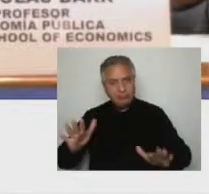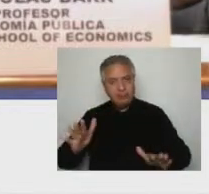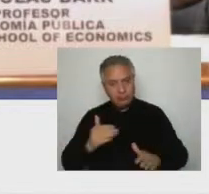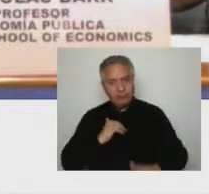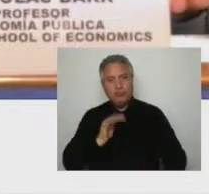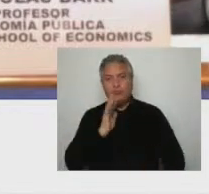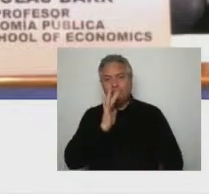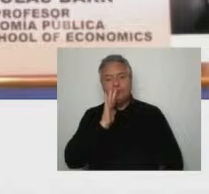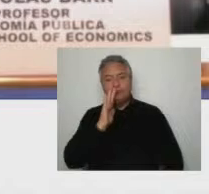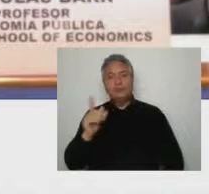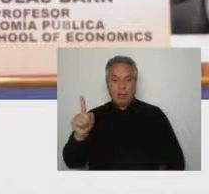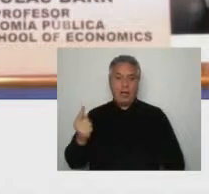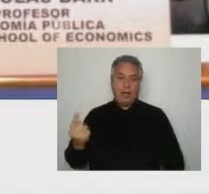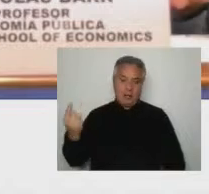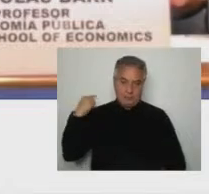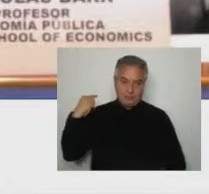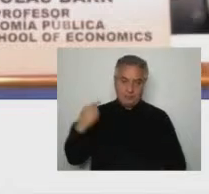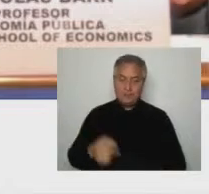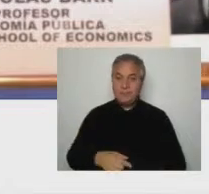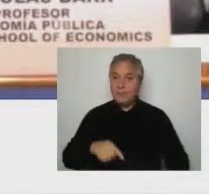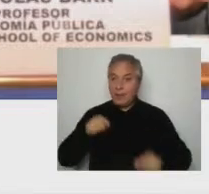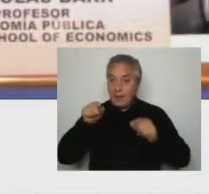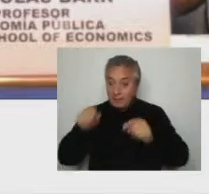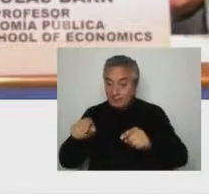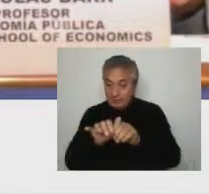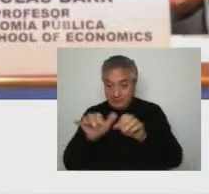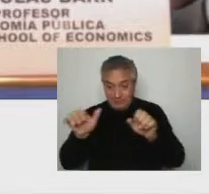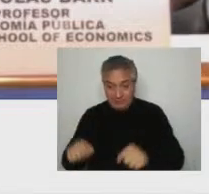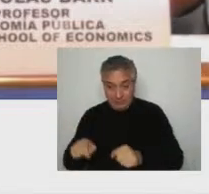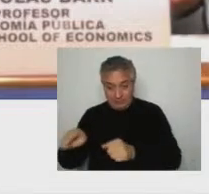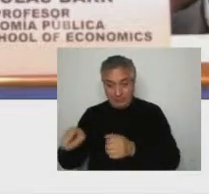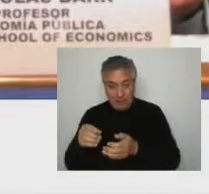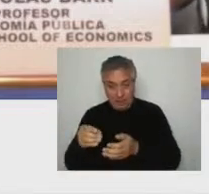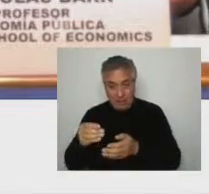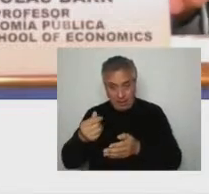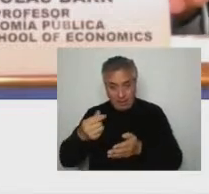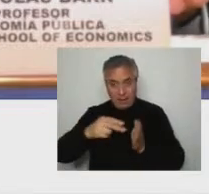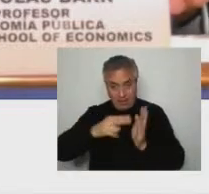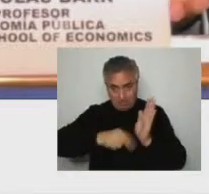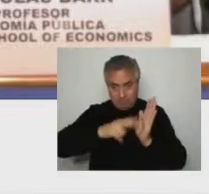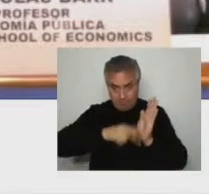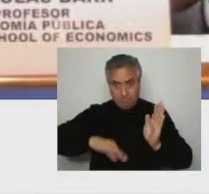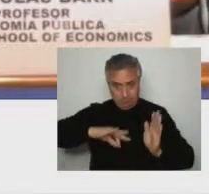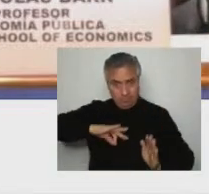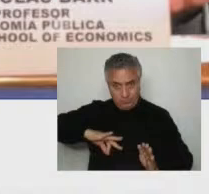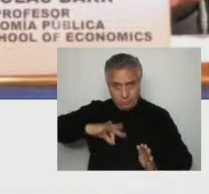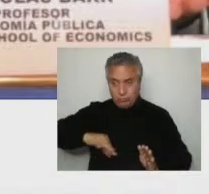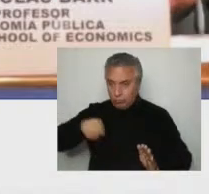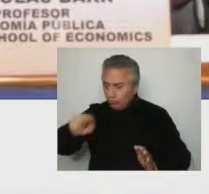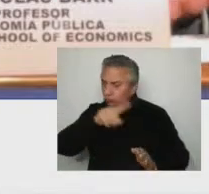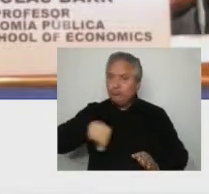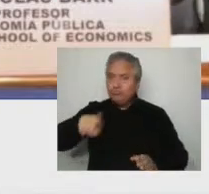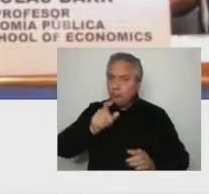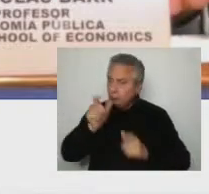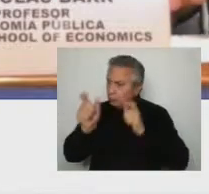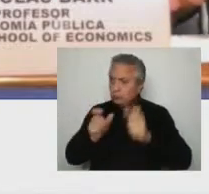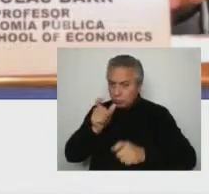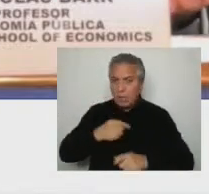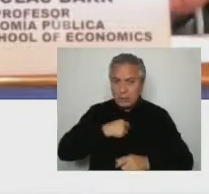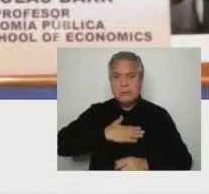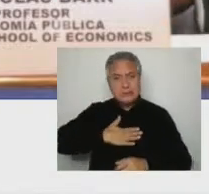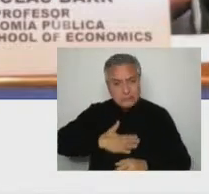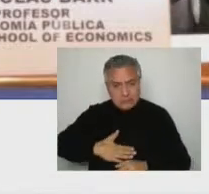that say that if somebody wants to make choices about pensions and retirement, the pension system should help them to do